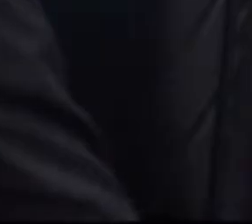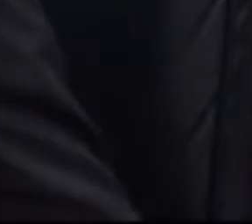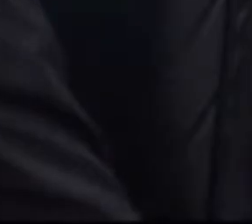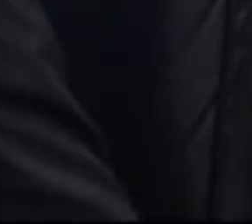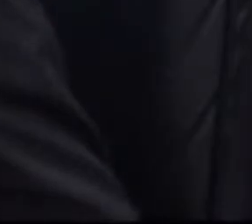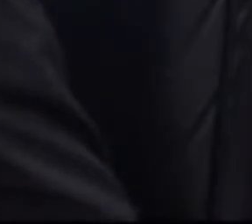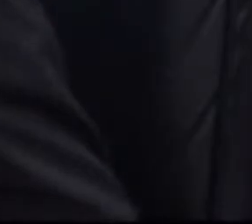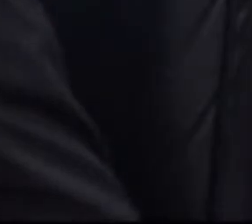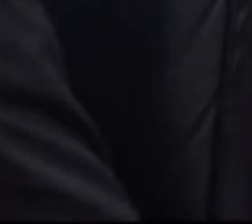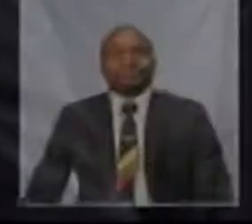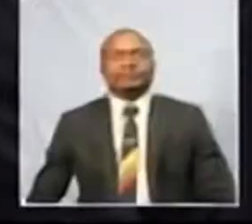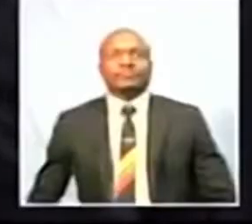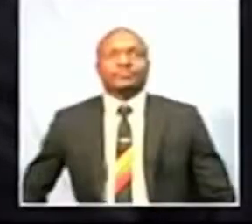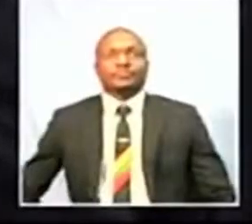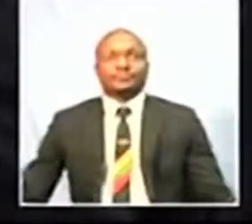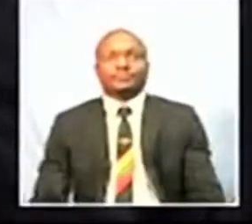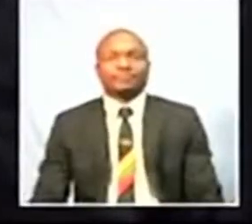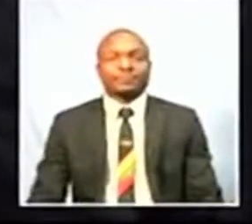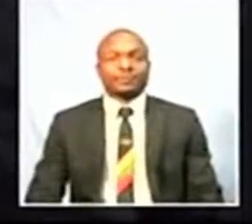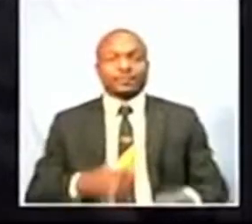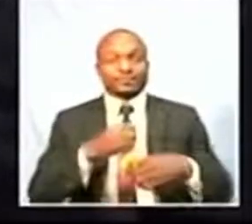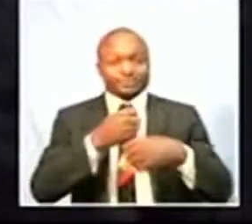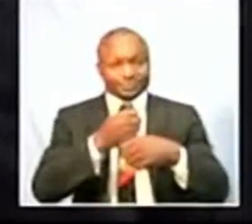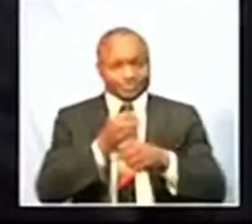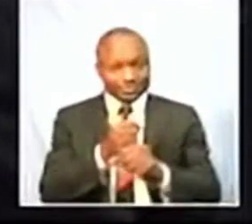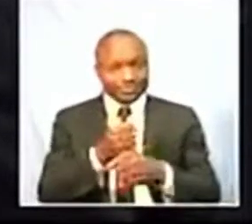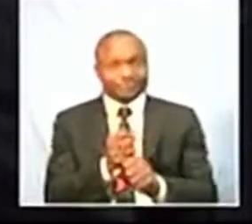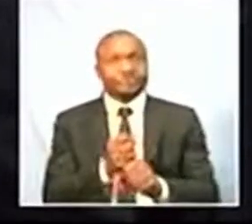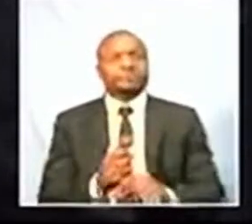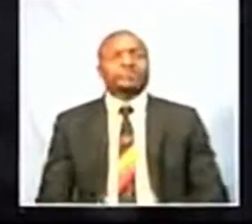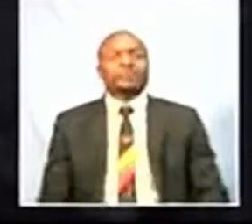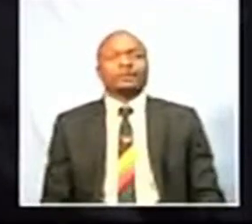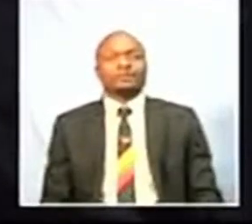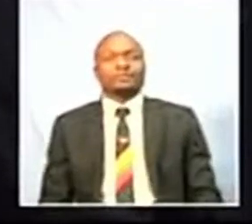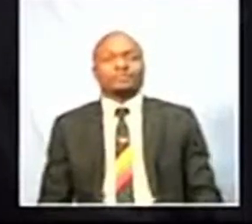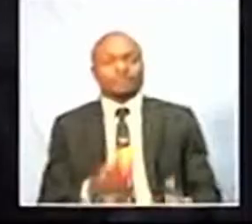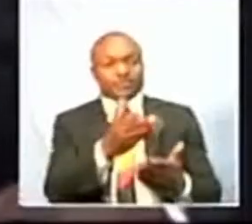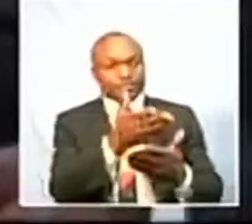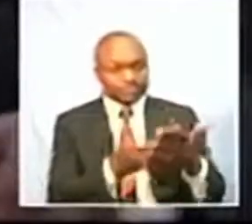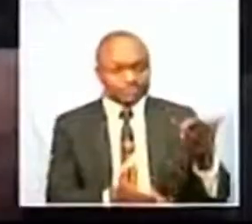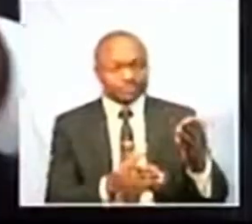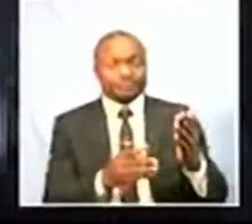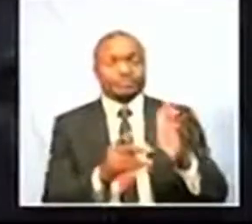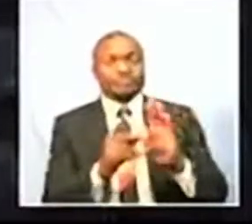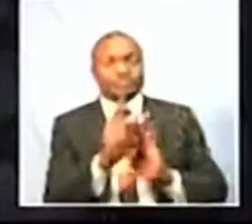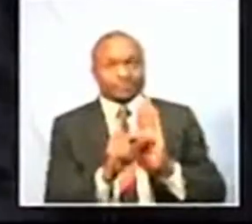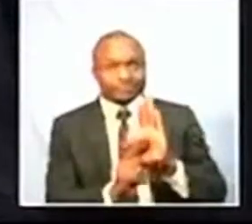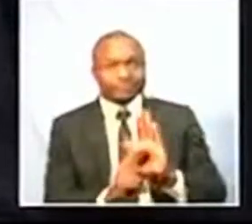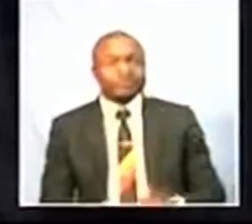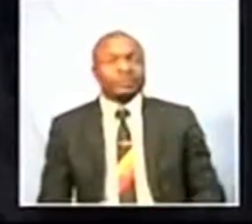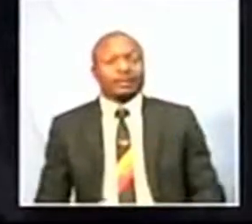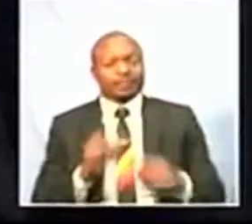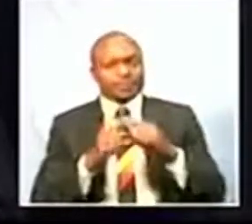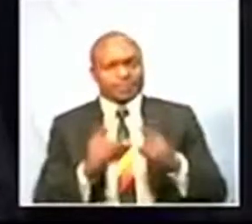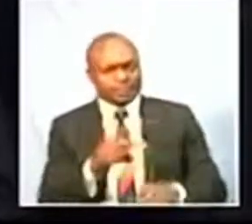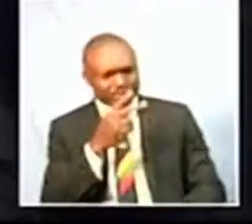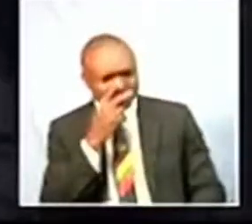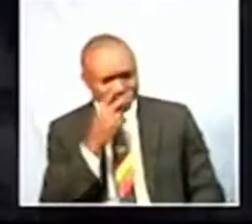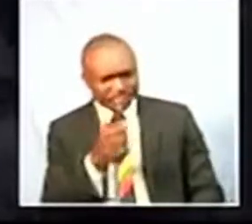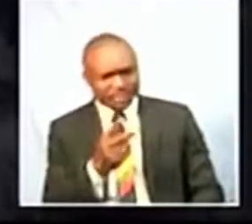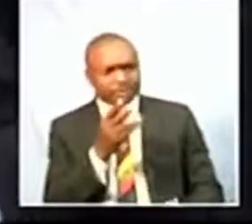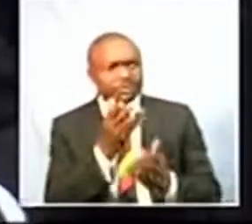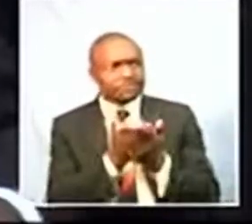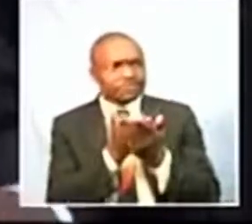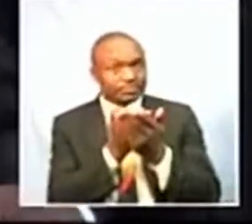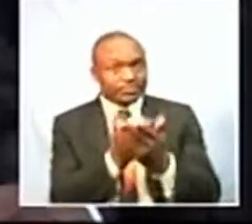directive to make necessary provisions. But when you look at the